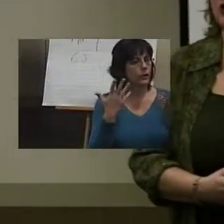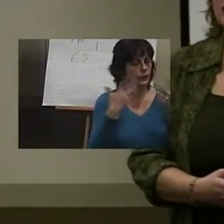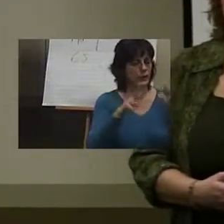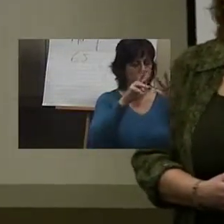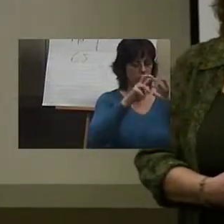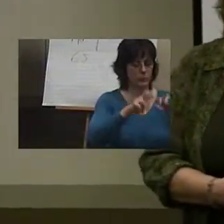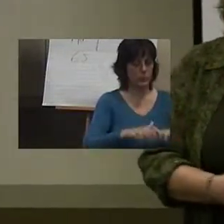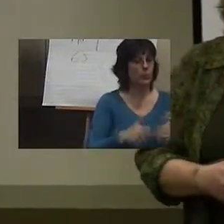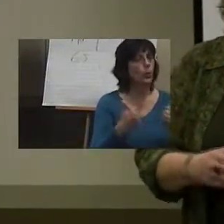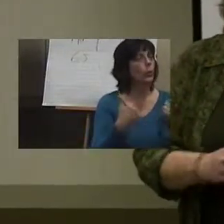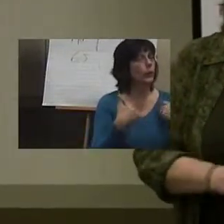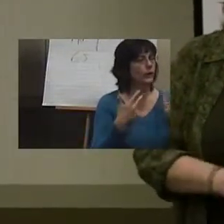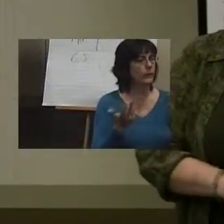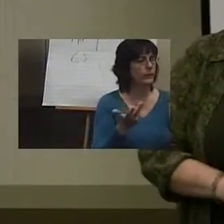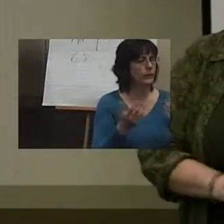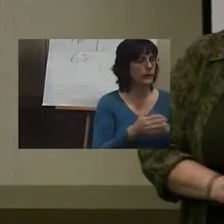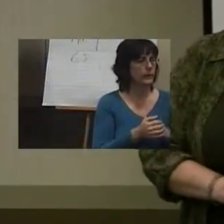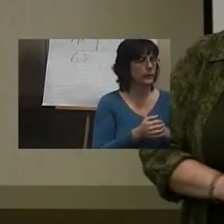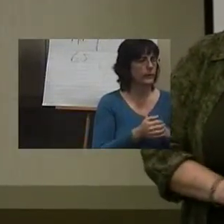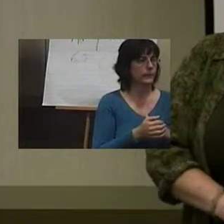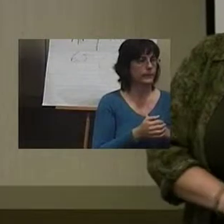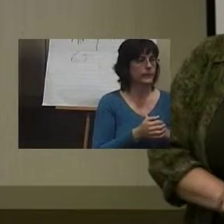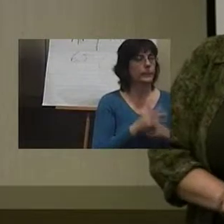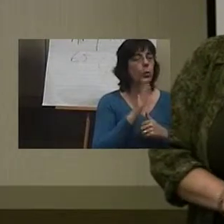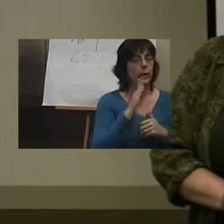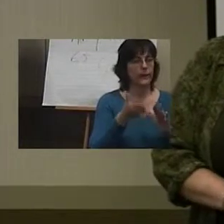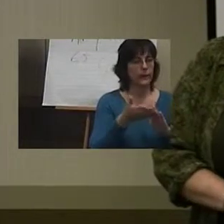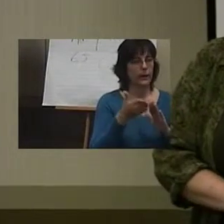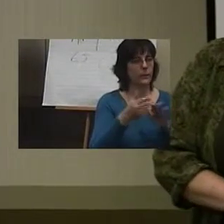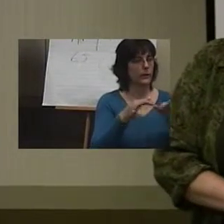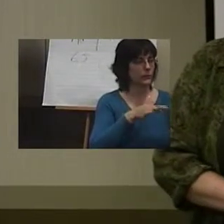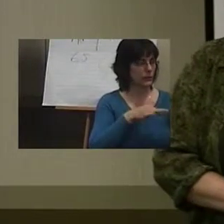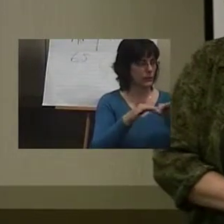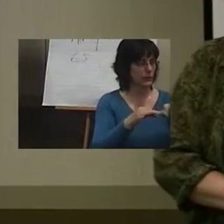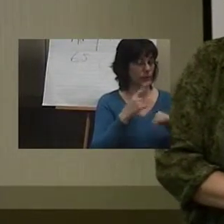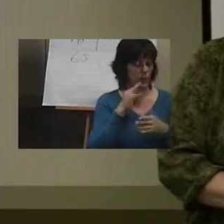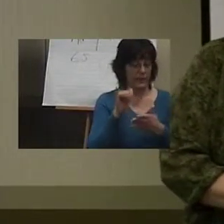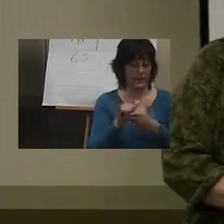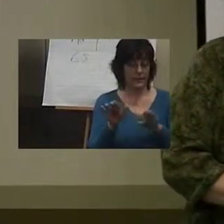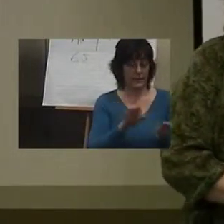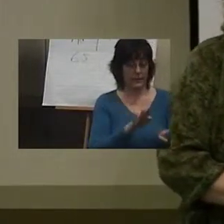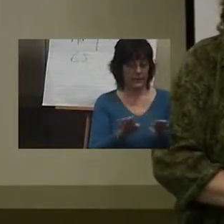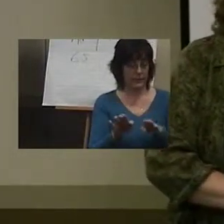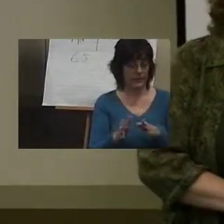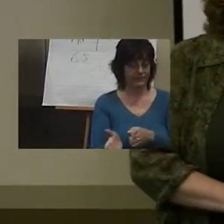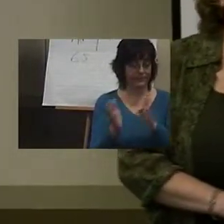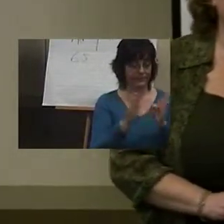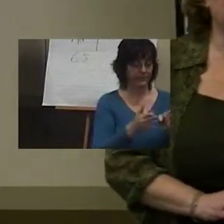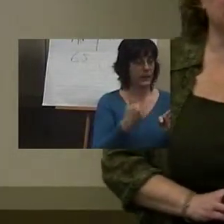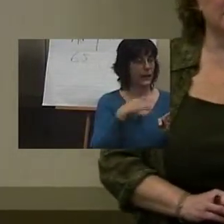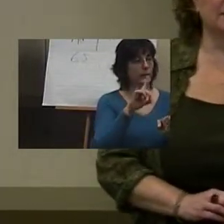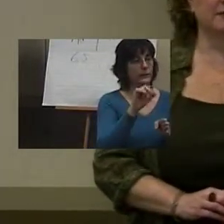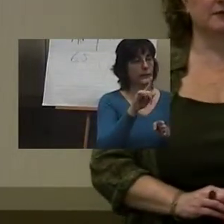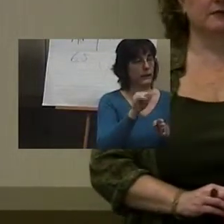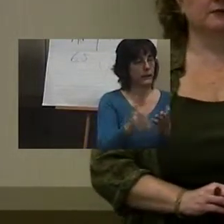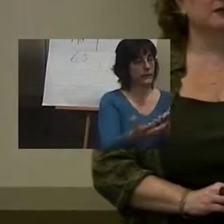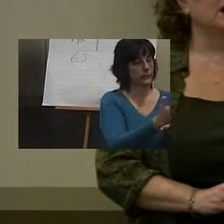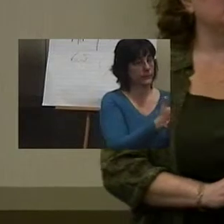this process? You're going to have an operational description of the behavior. You're going to have some data